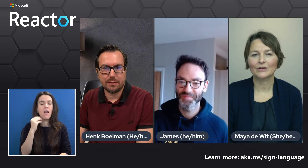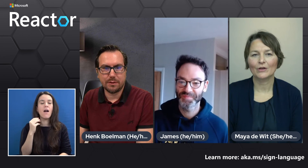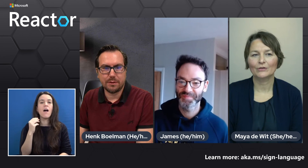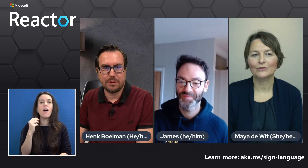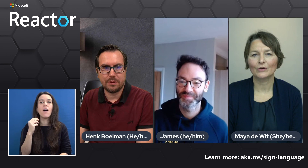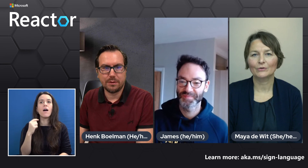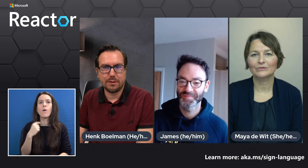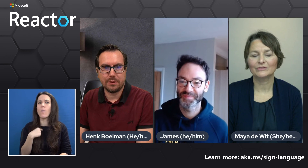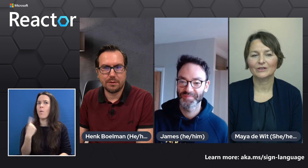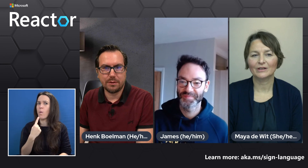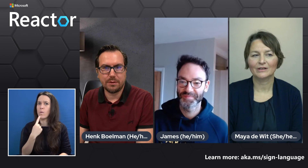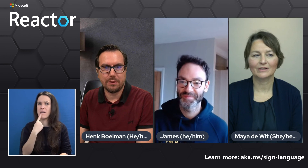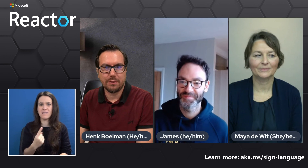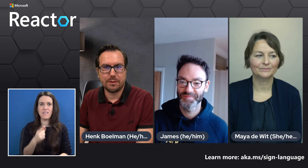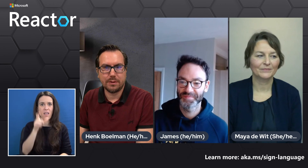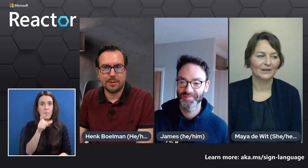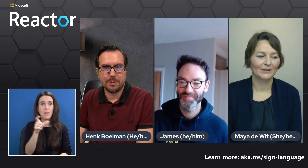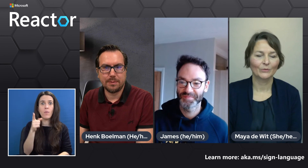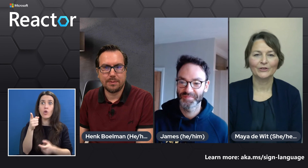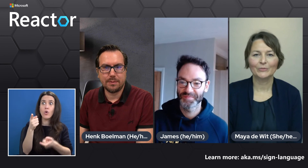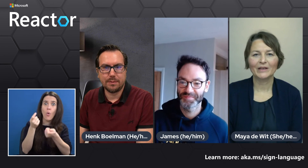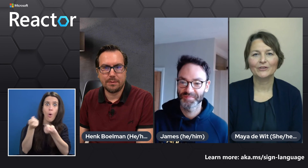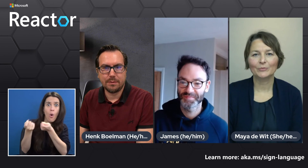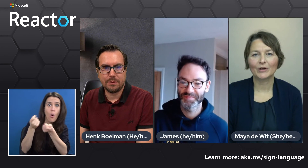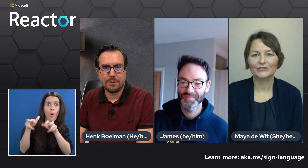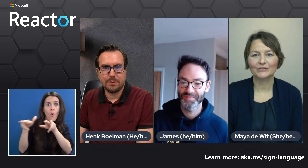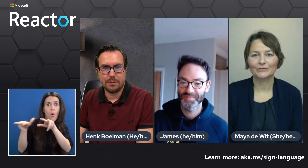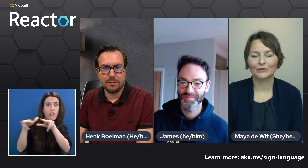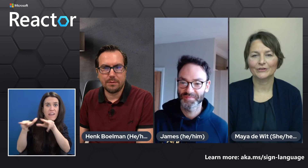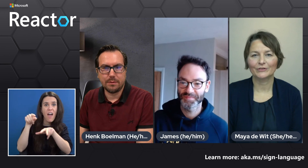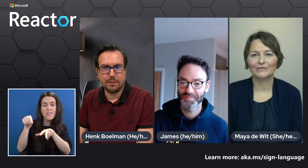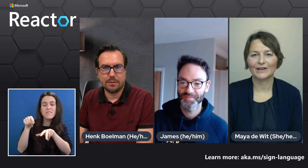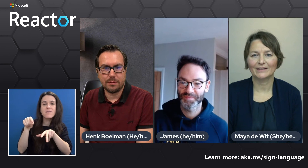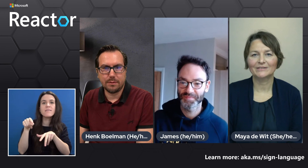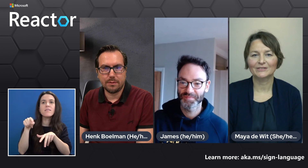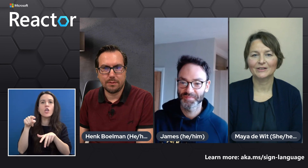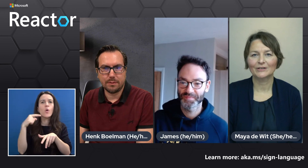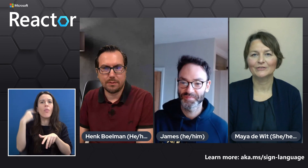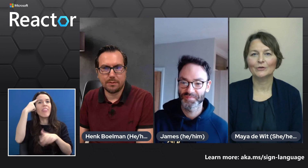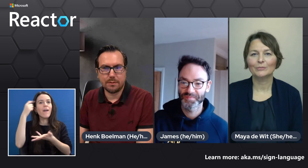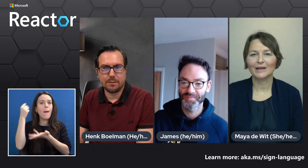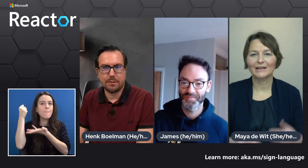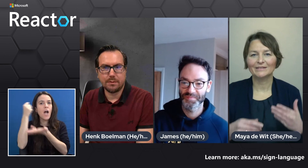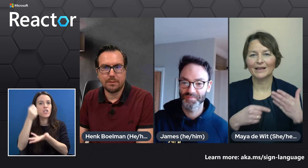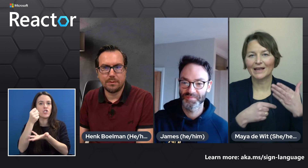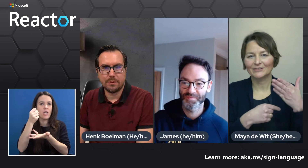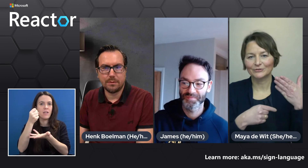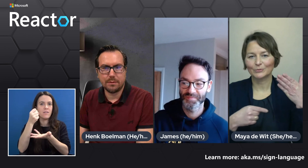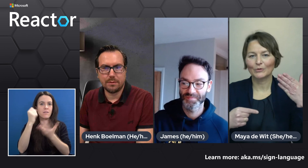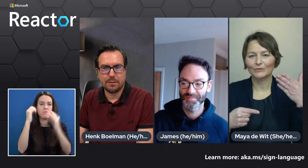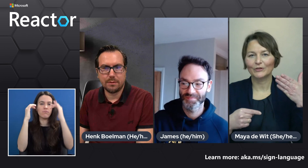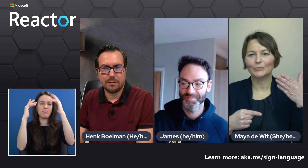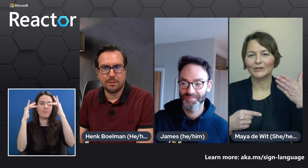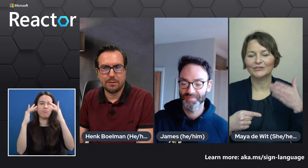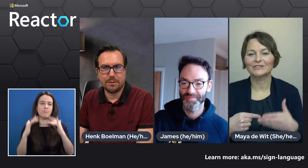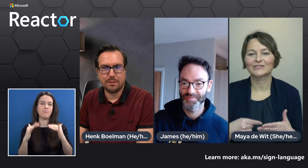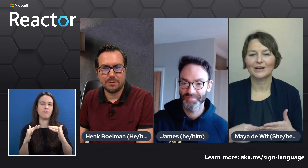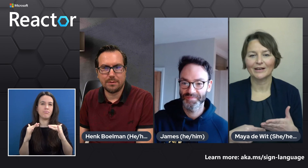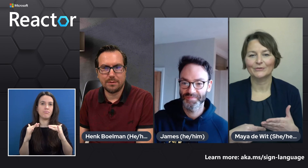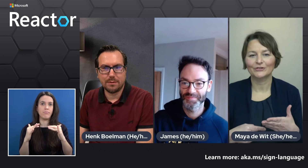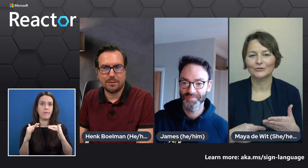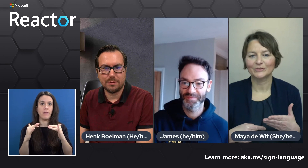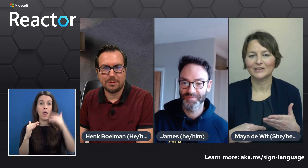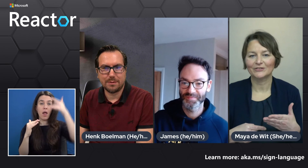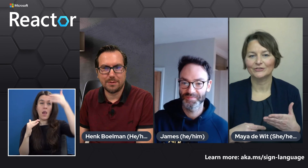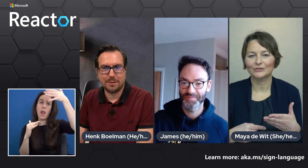organizers, don't, when you make your budget for your event, don't make the last row of your budget the sign